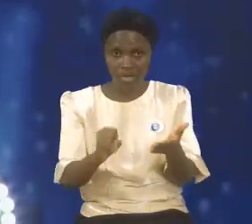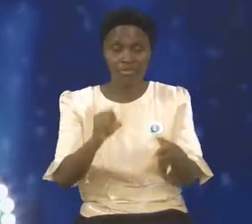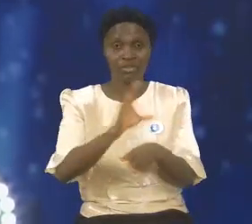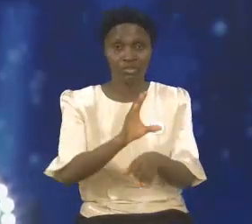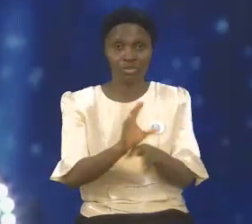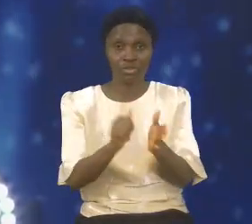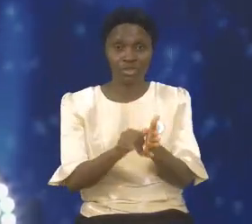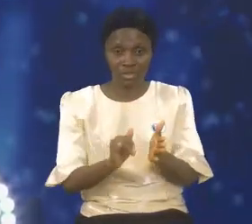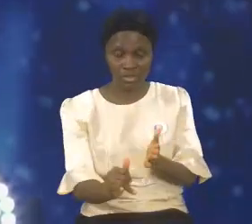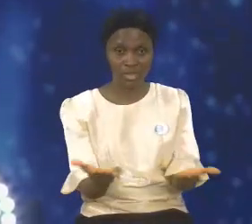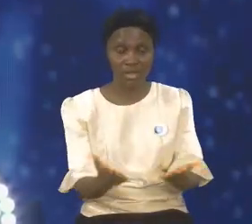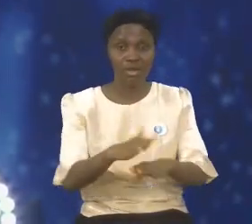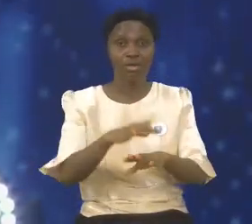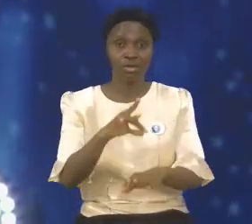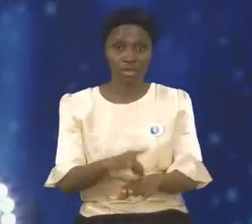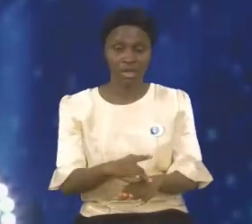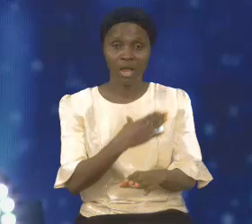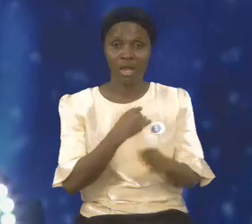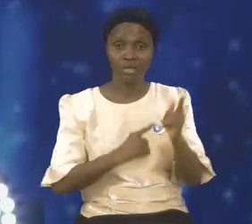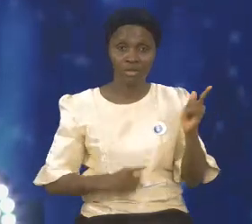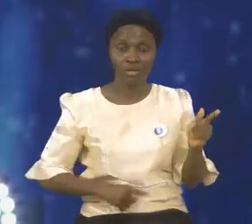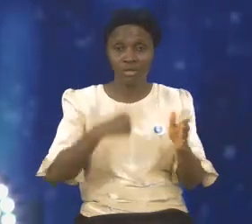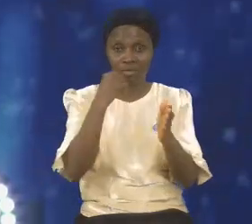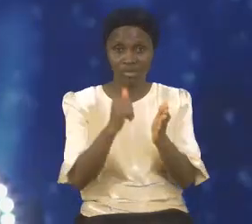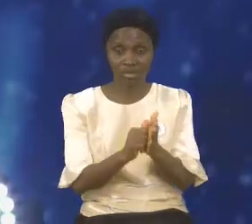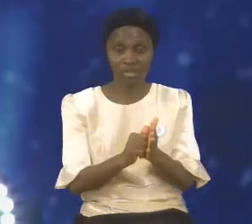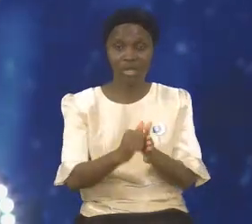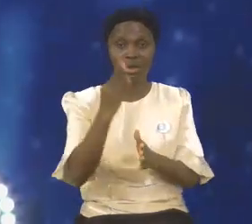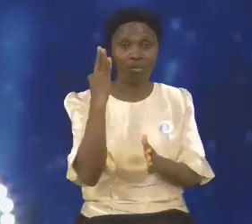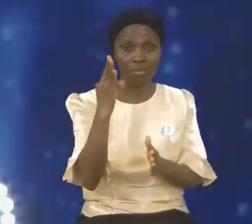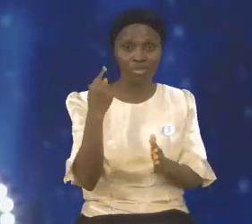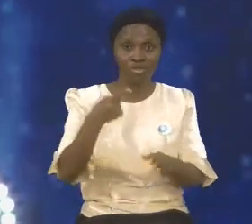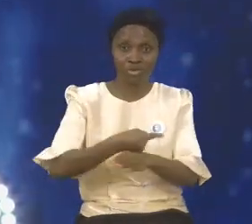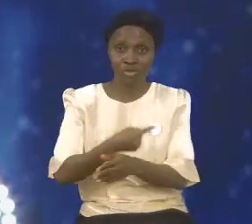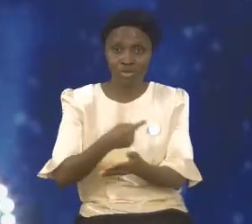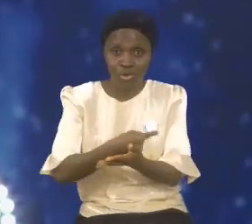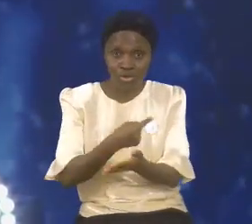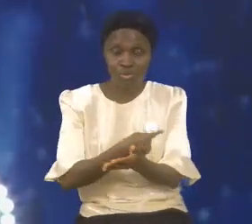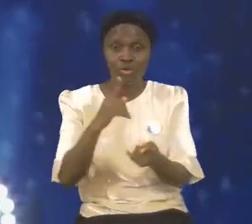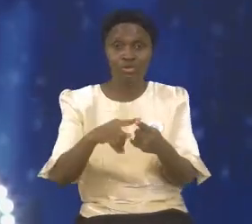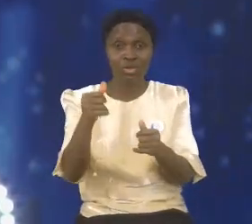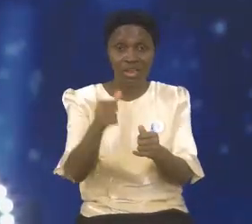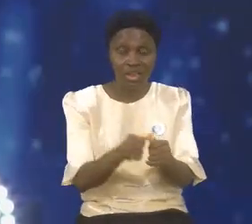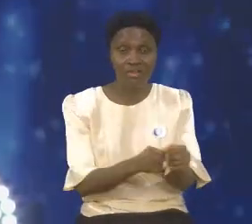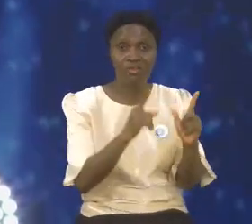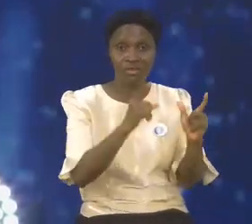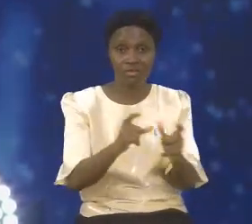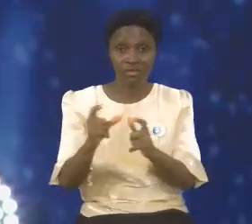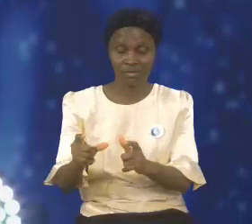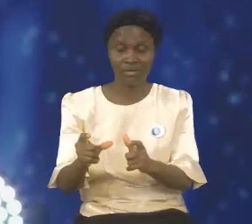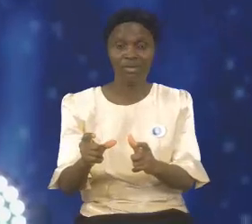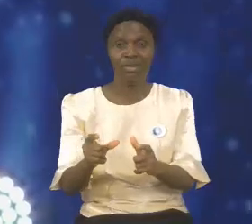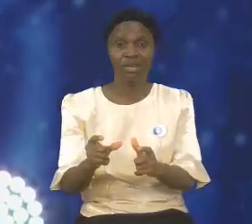them, preach the gospel to every creature, and I'm soon coming, and when you do what I've given you to do, I